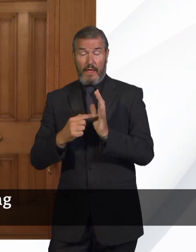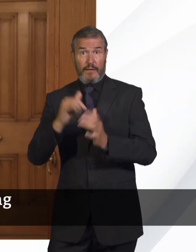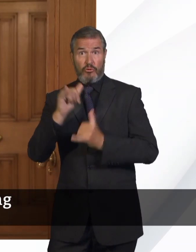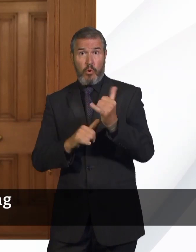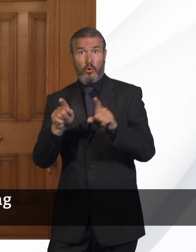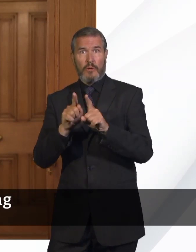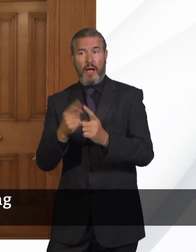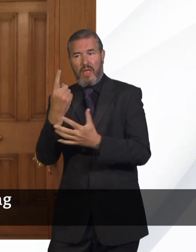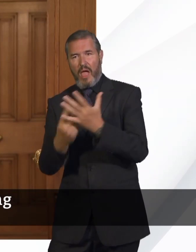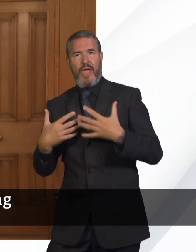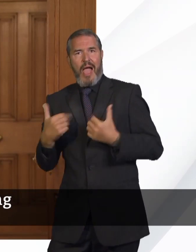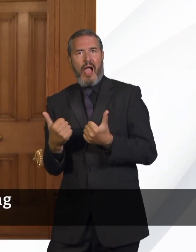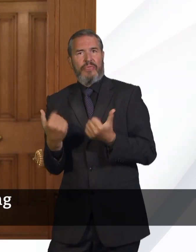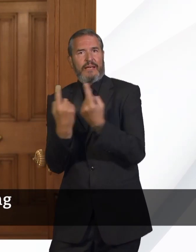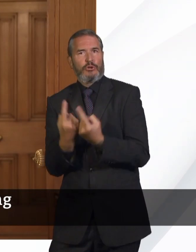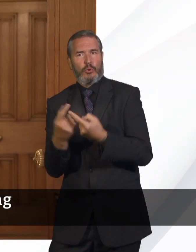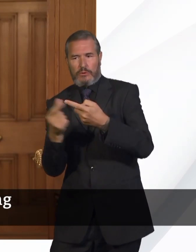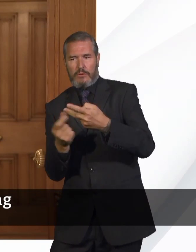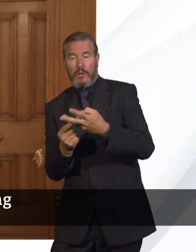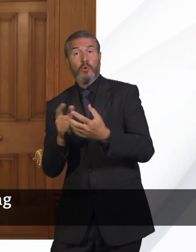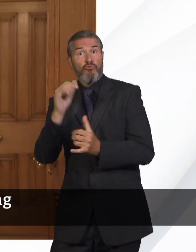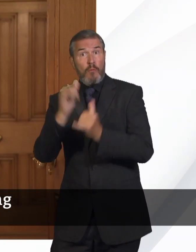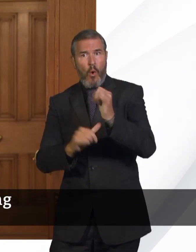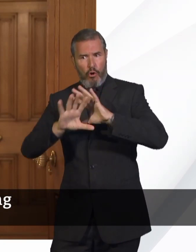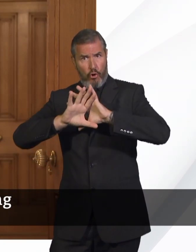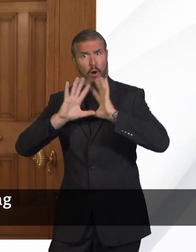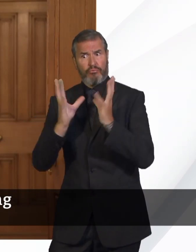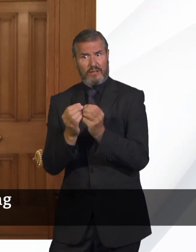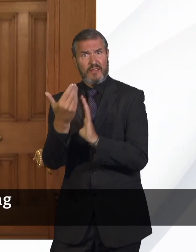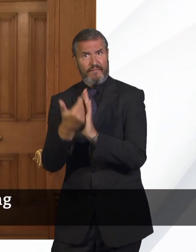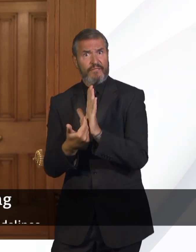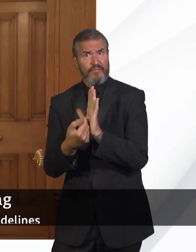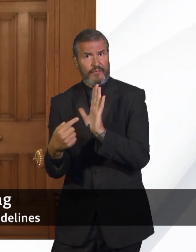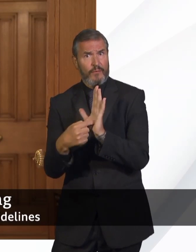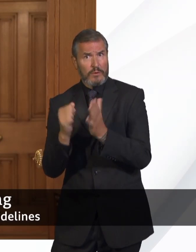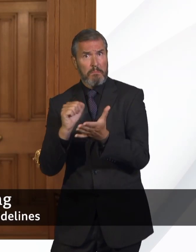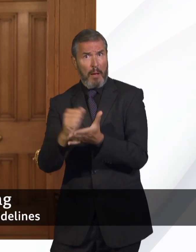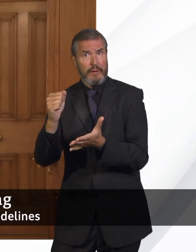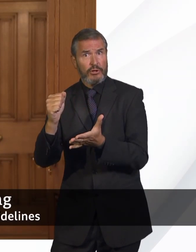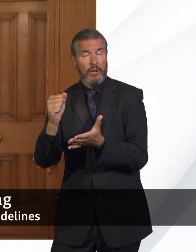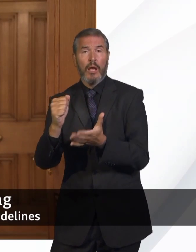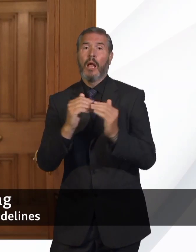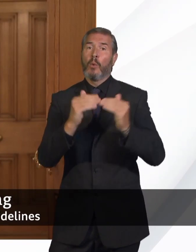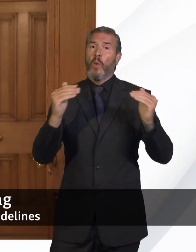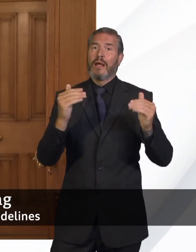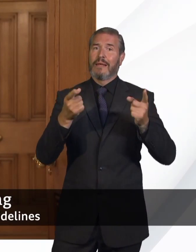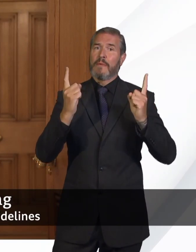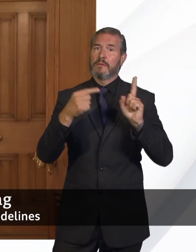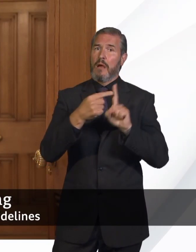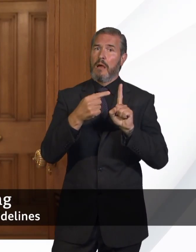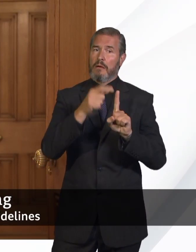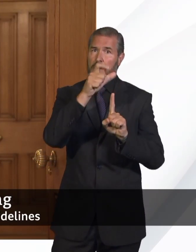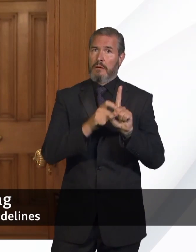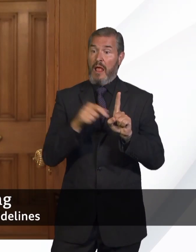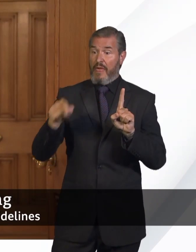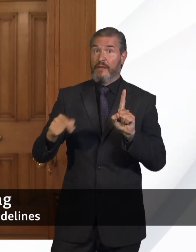comorbidities as well. So it was a pretty comprehensive report, and as you know, the Equalities Minister, Kemi Badenoch, is going to be taking